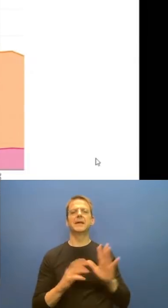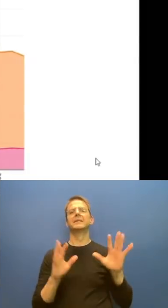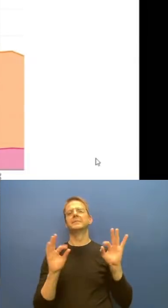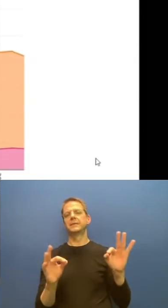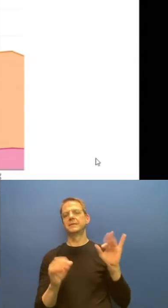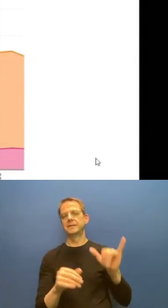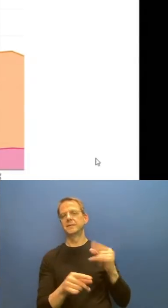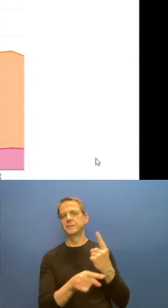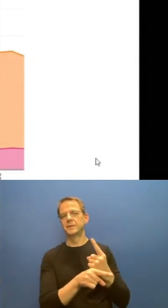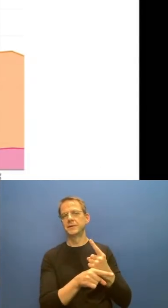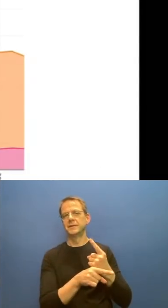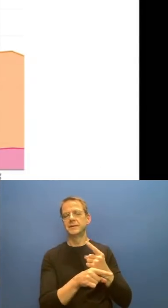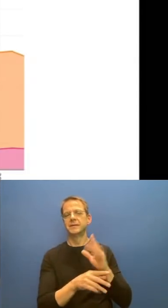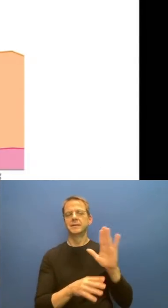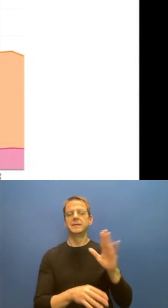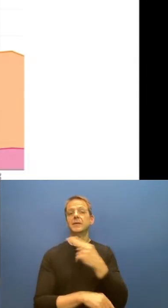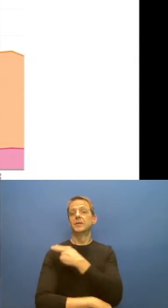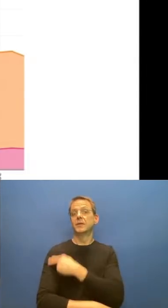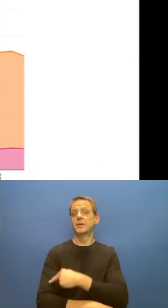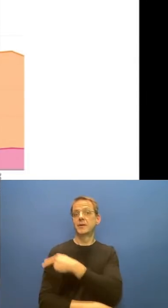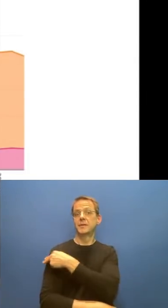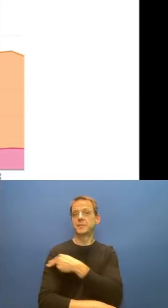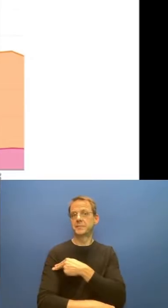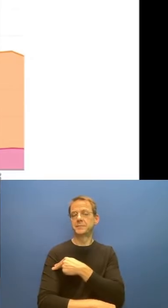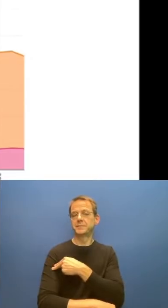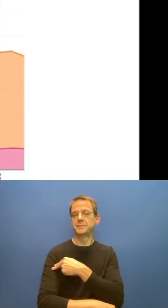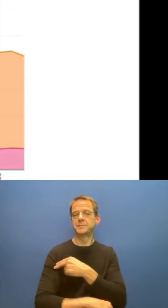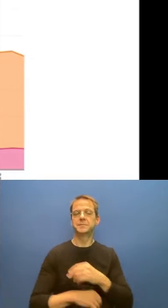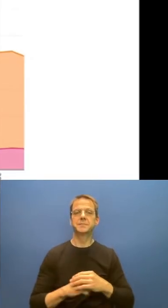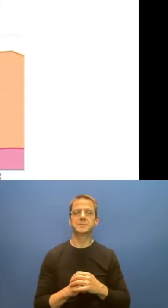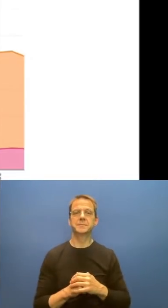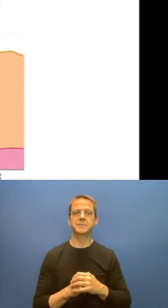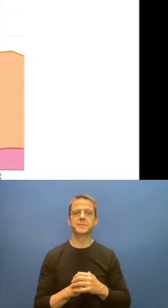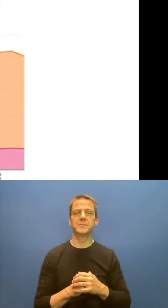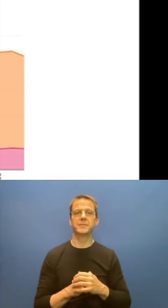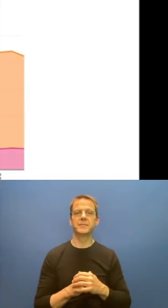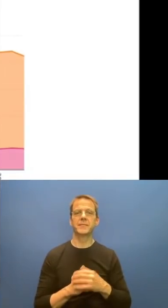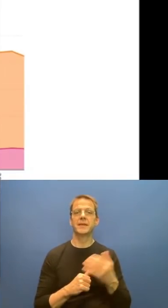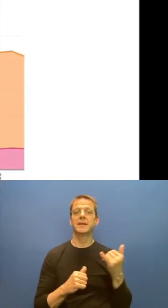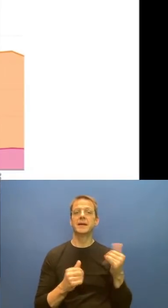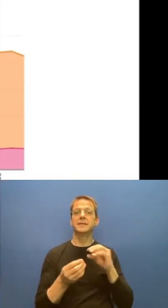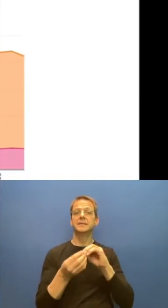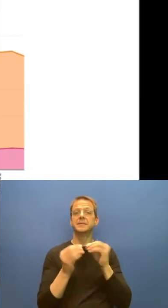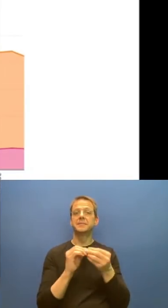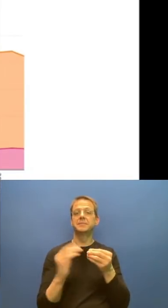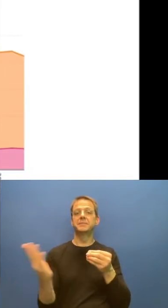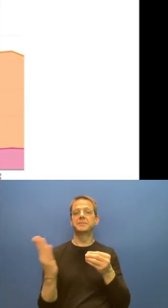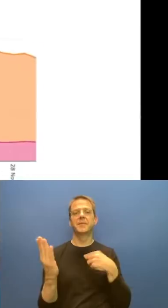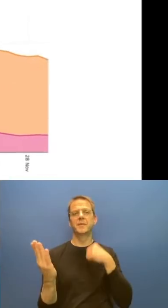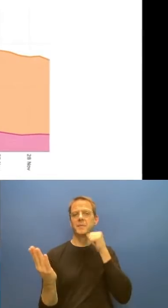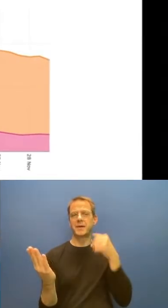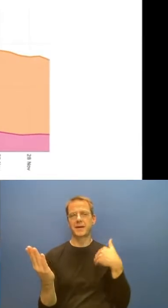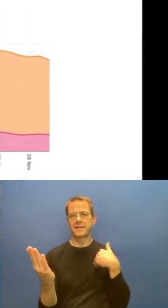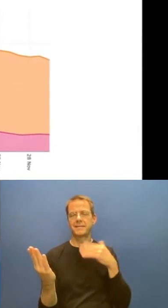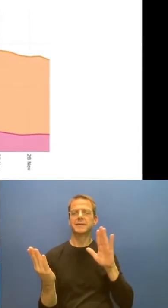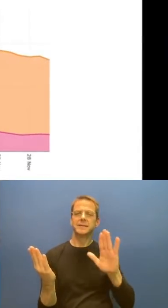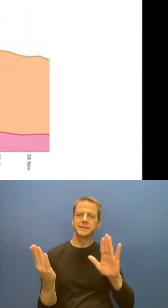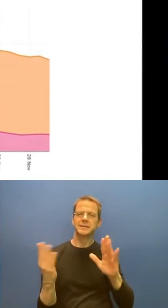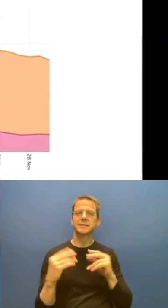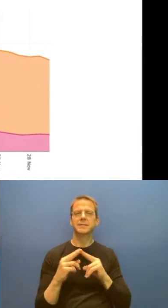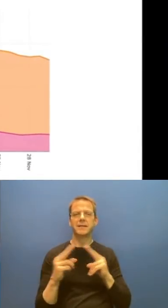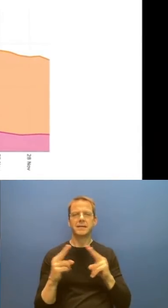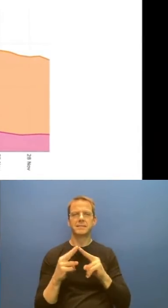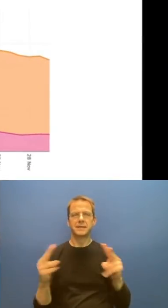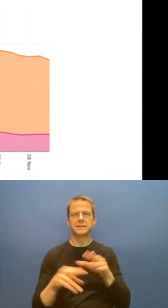so this is our hospitalizations. I don't have the numbers in front of me, but a very, very, very slow decline going on